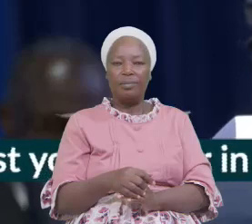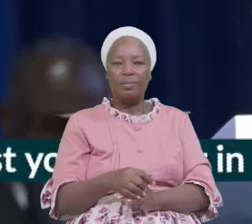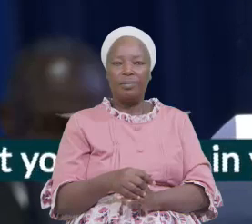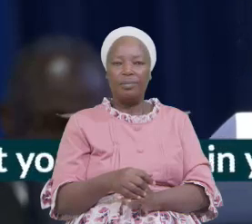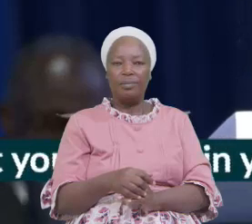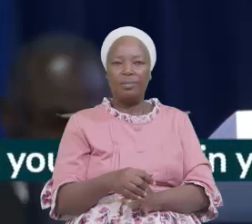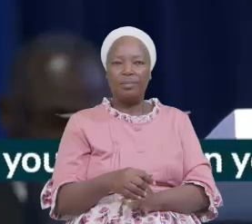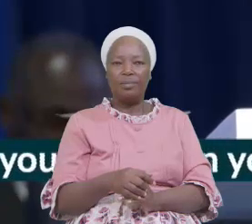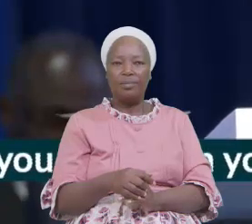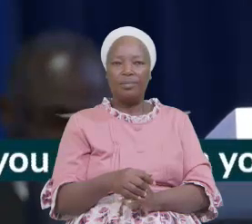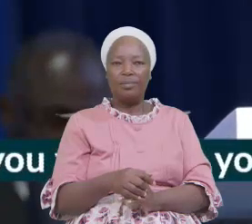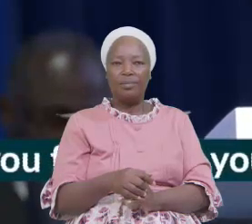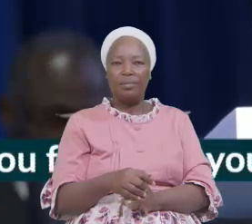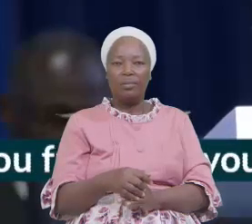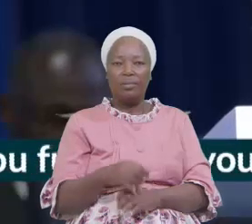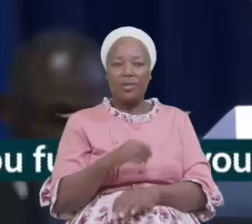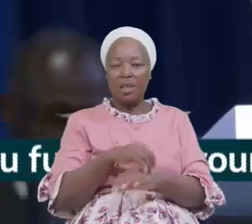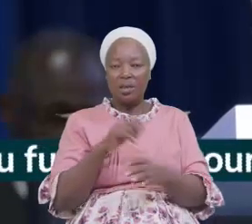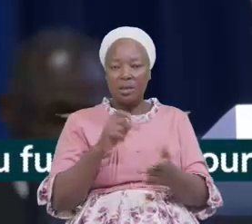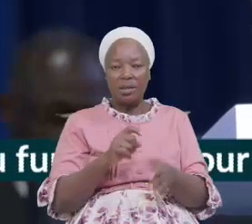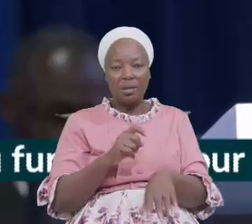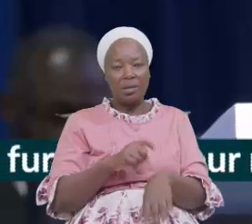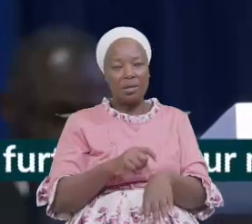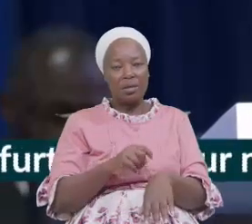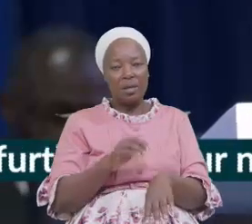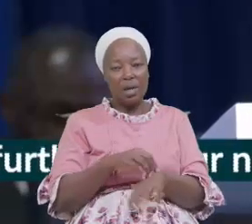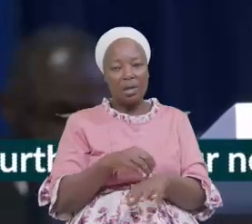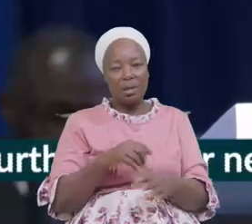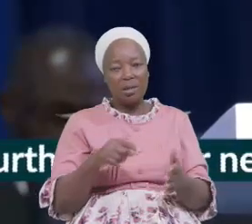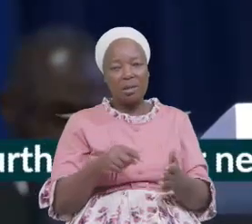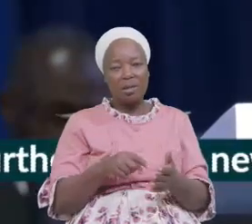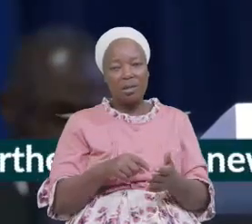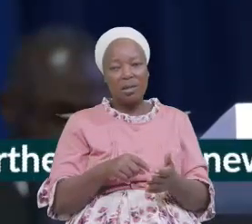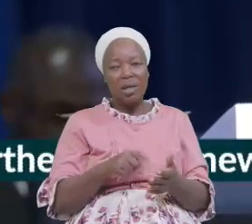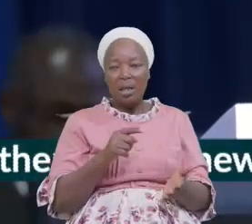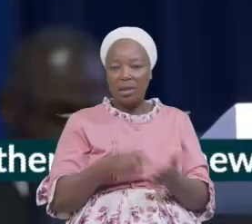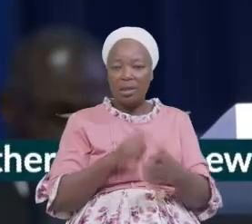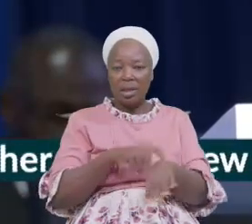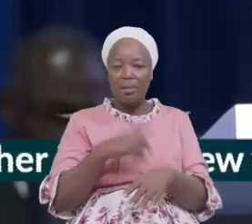Within this period of the crusade, we are here for you.